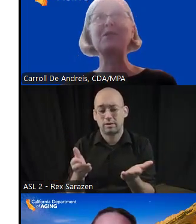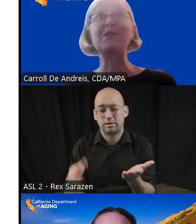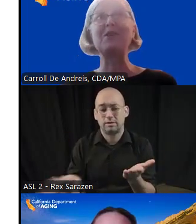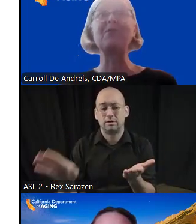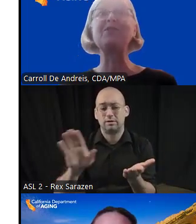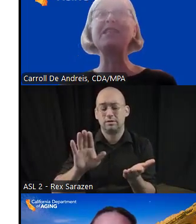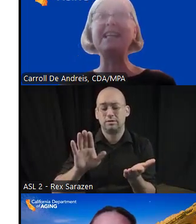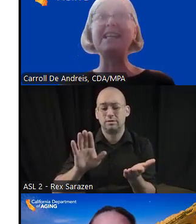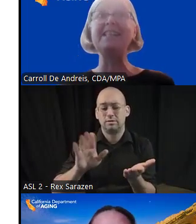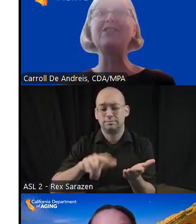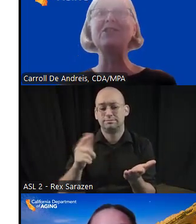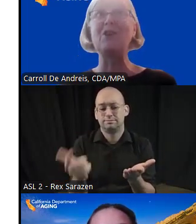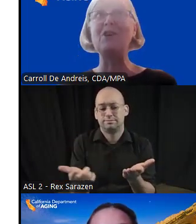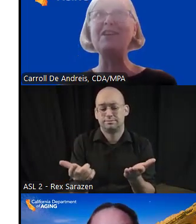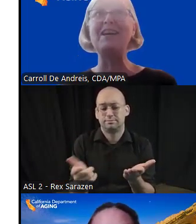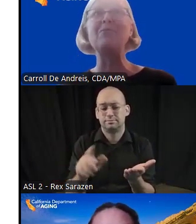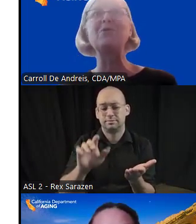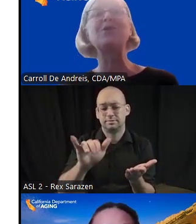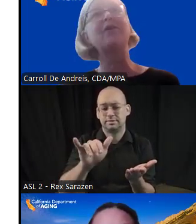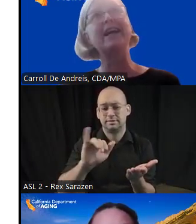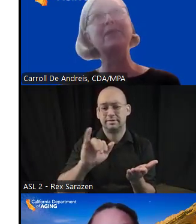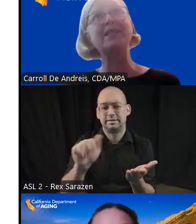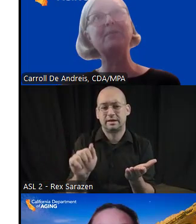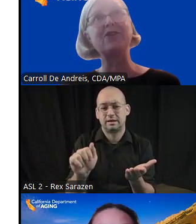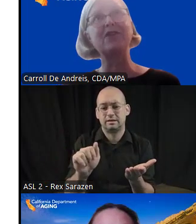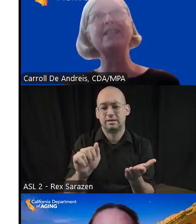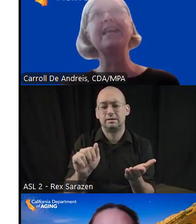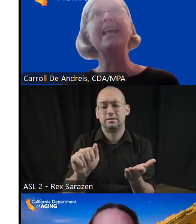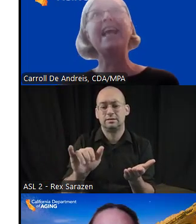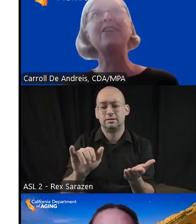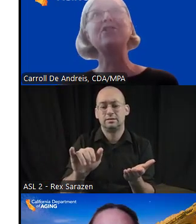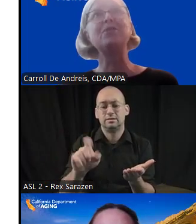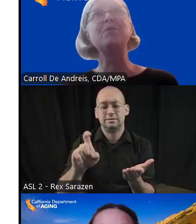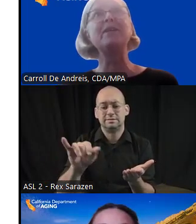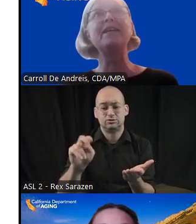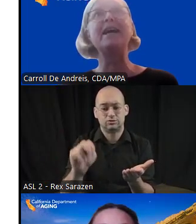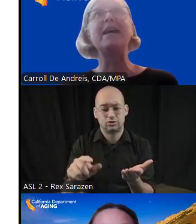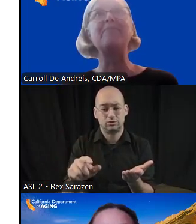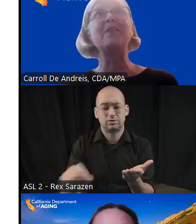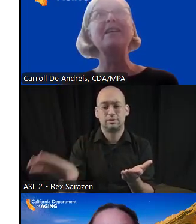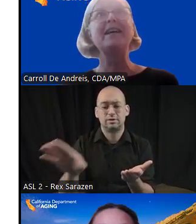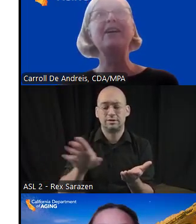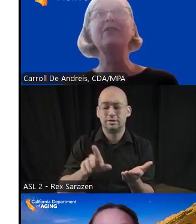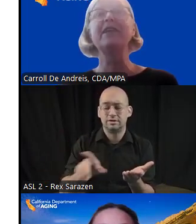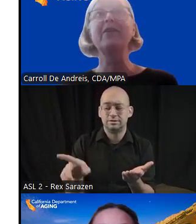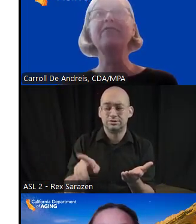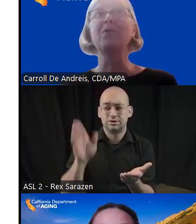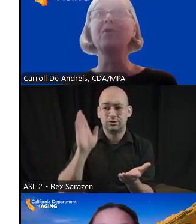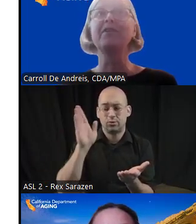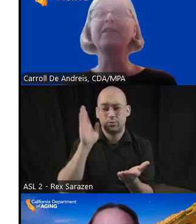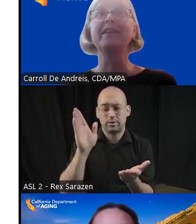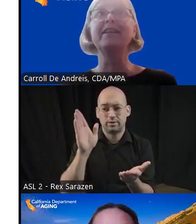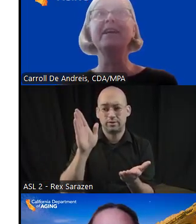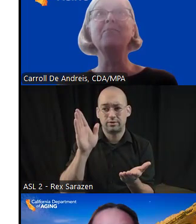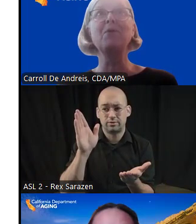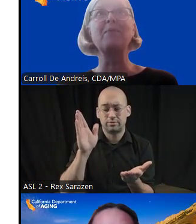we will turn this over to Yia Zong, who is our equity specialist, and she will be carrying